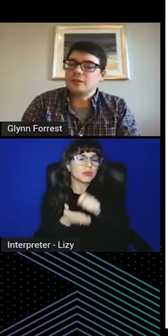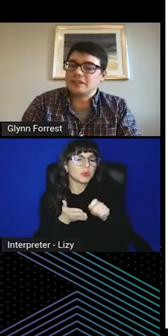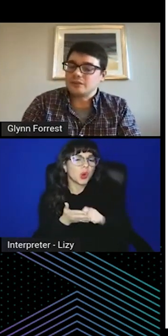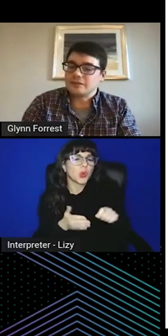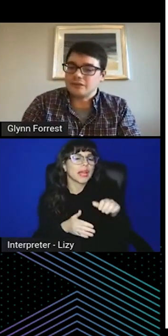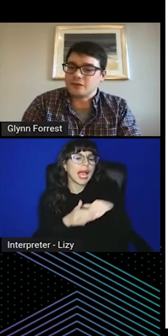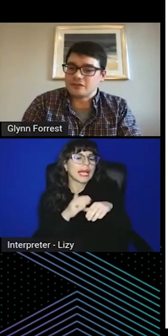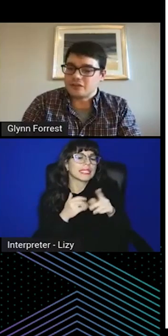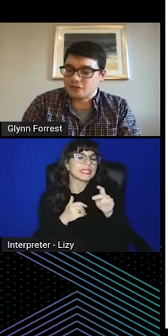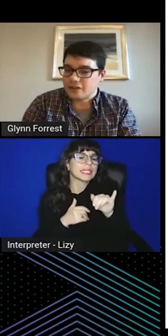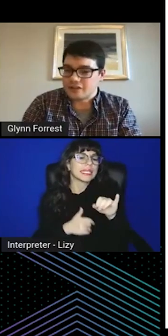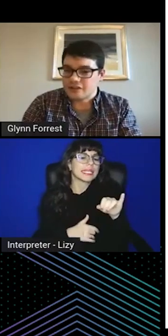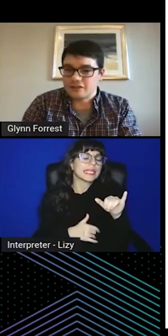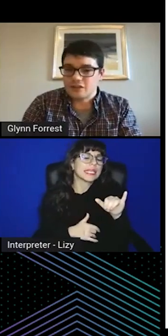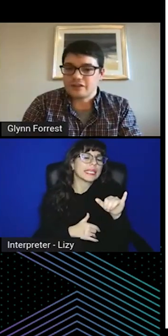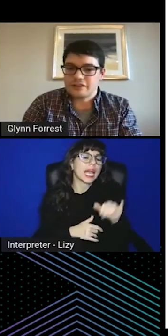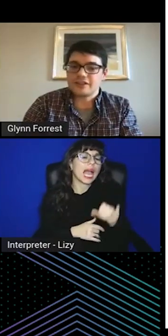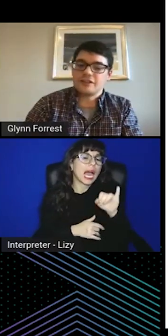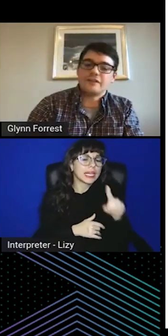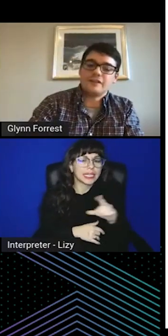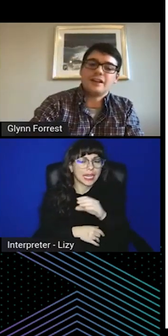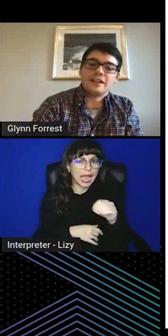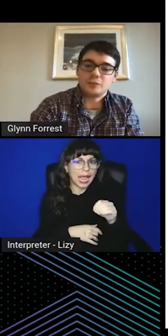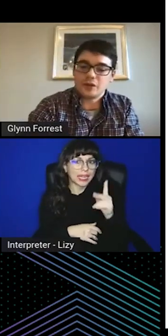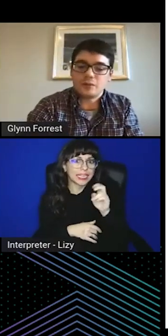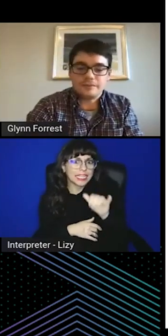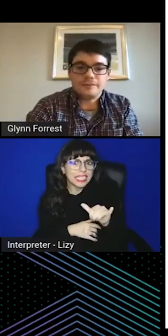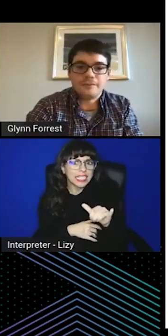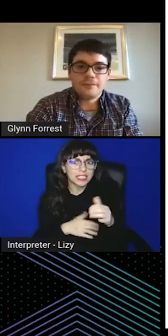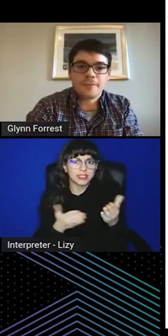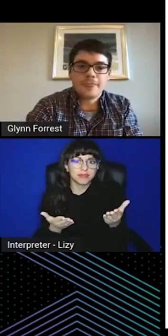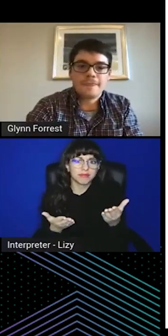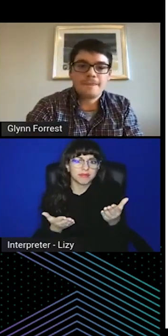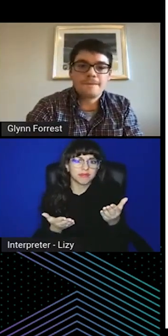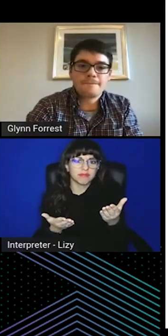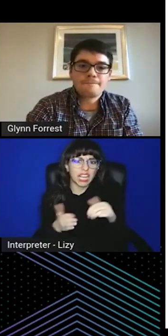need a way to enforce the structure of our secret as we go.